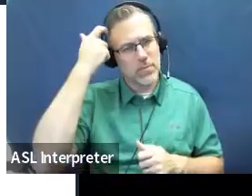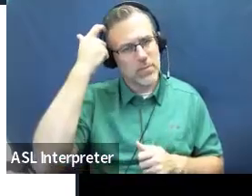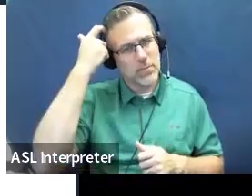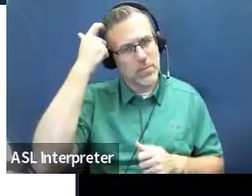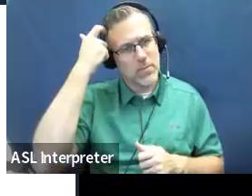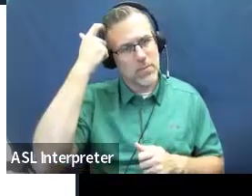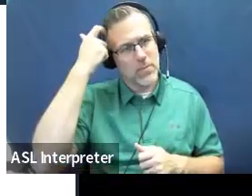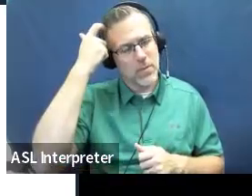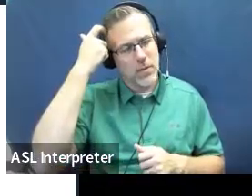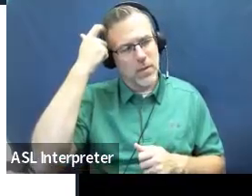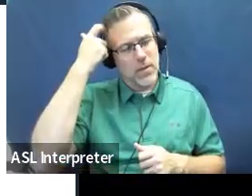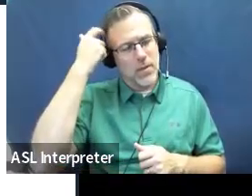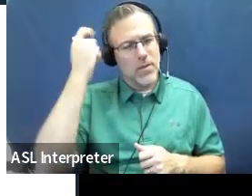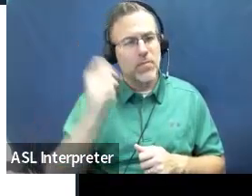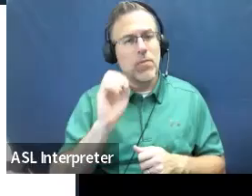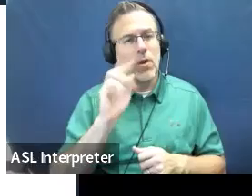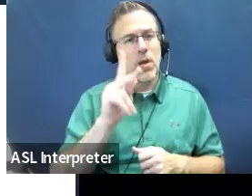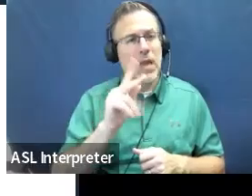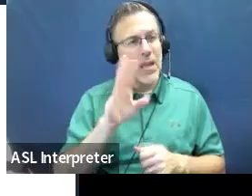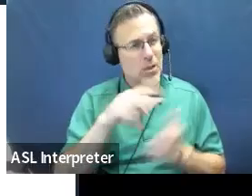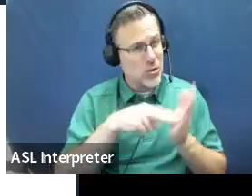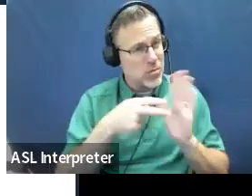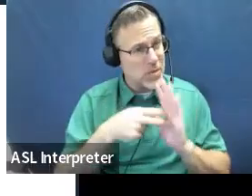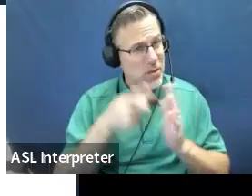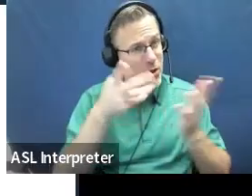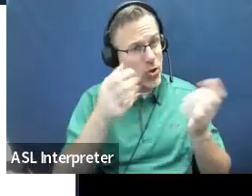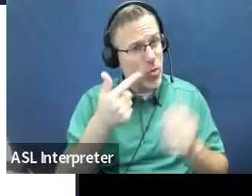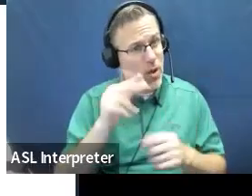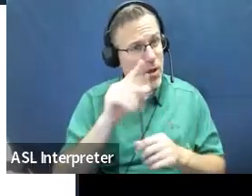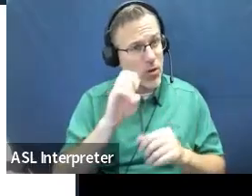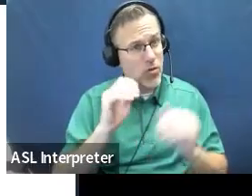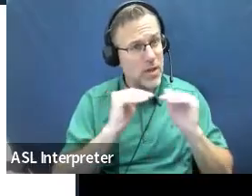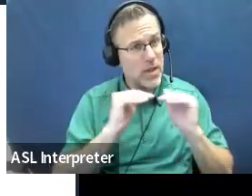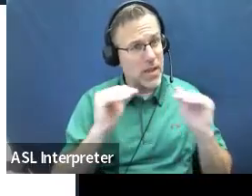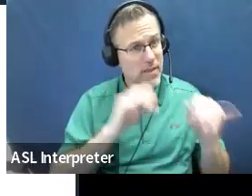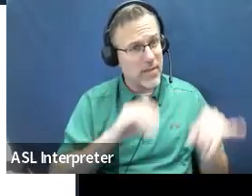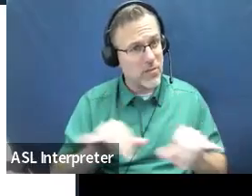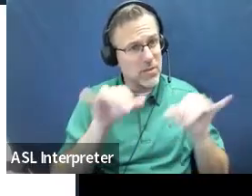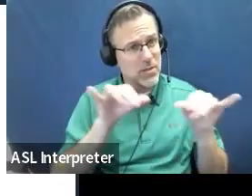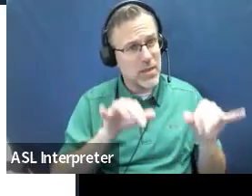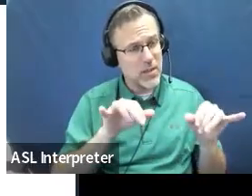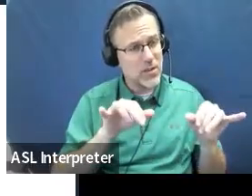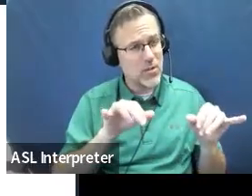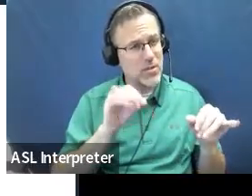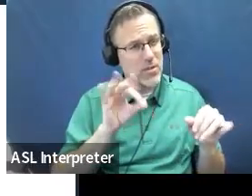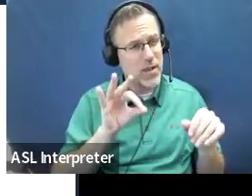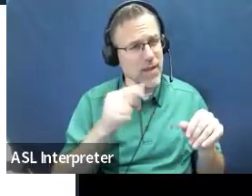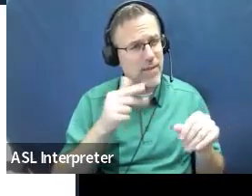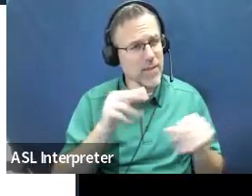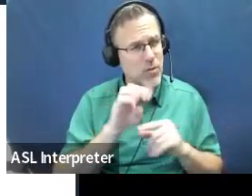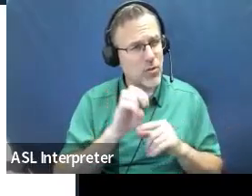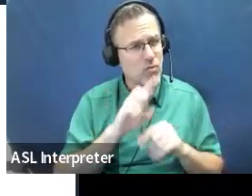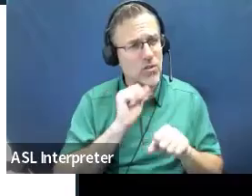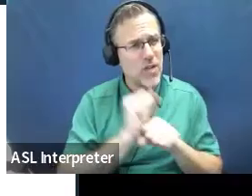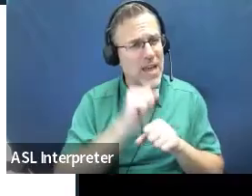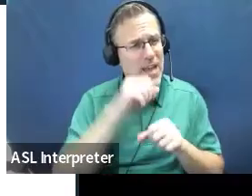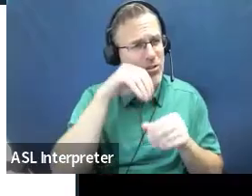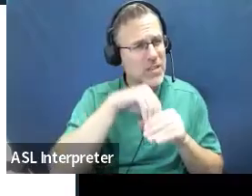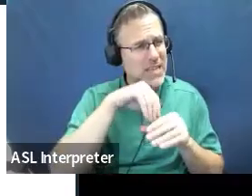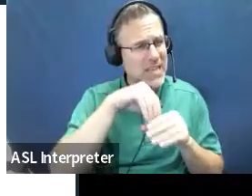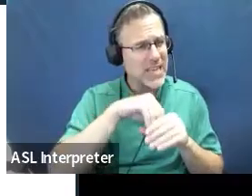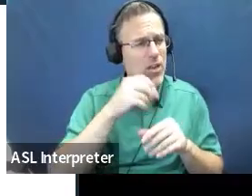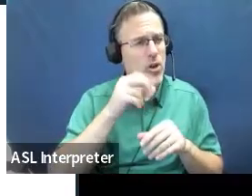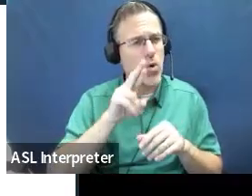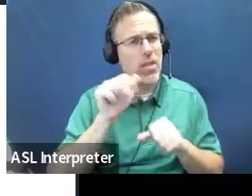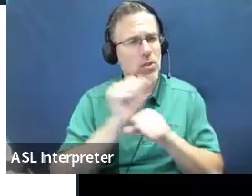Okay, I see another question that says, are you saying you want the grade level standards of the grade they're actually in or that they're